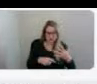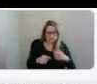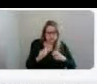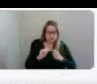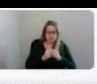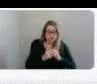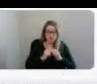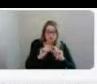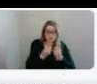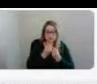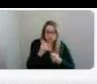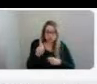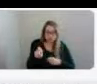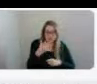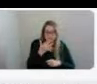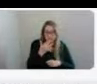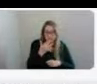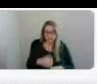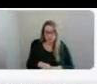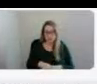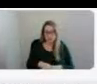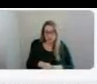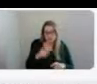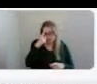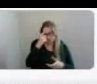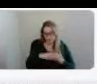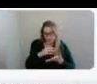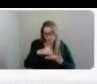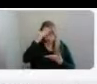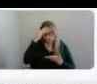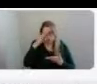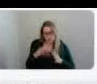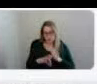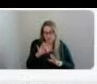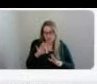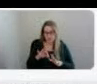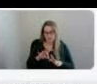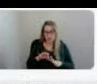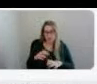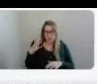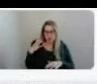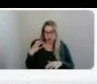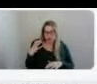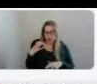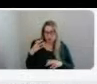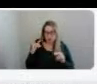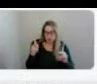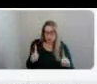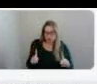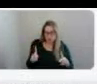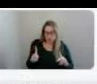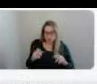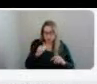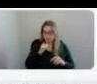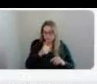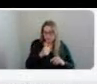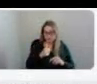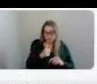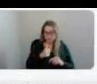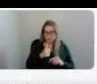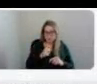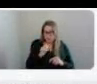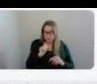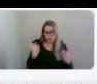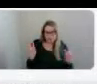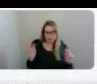gestures should be favored i believe my students would find the chairperson derelict in her duties to be an independent and impartial